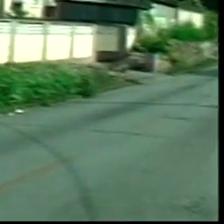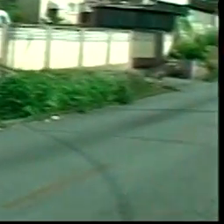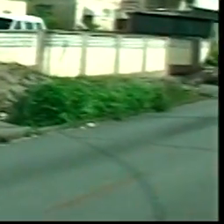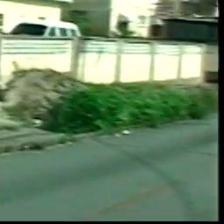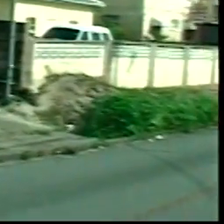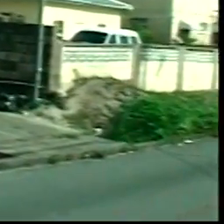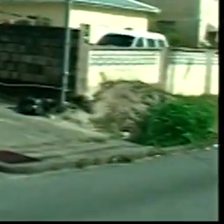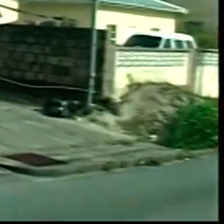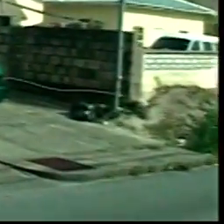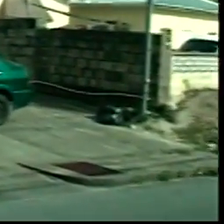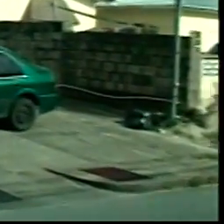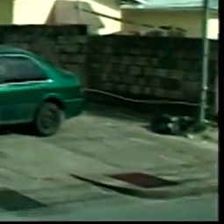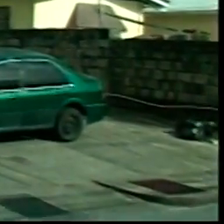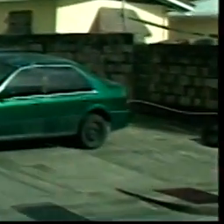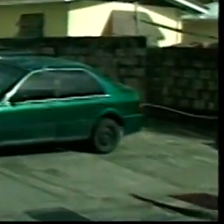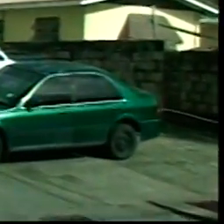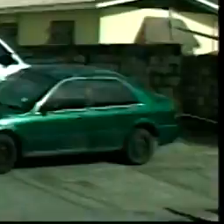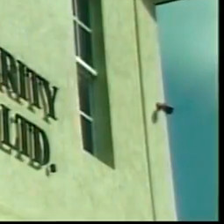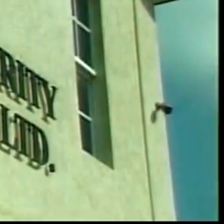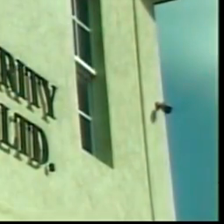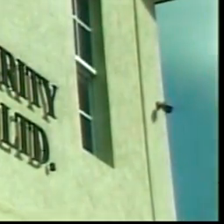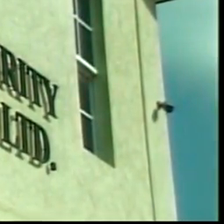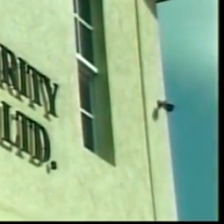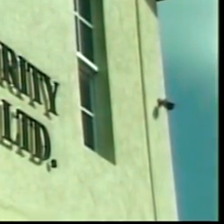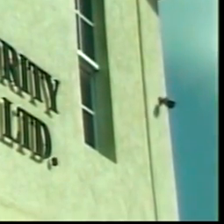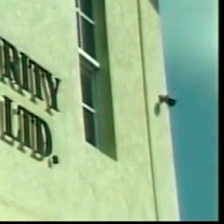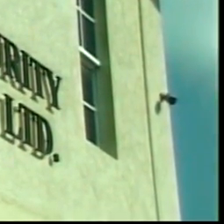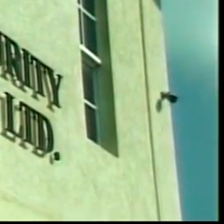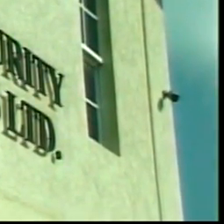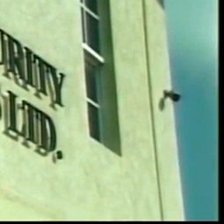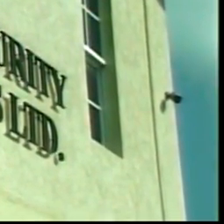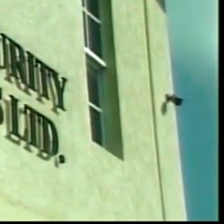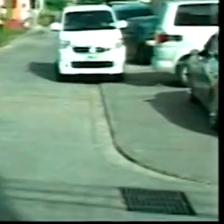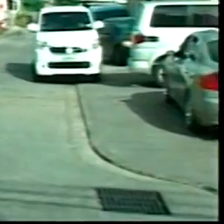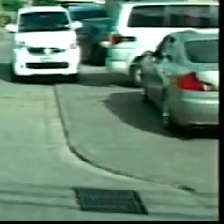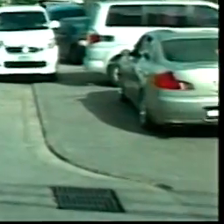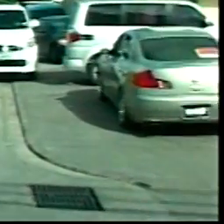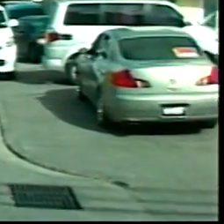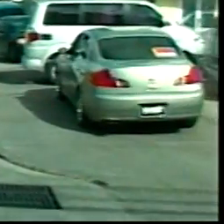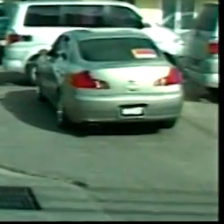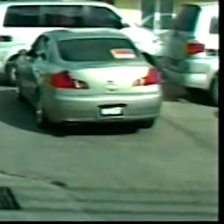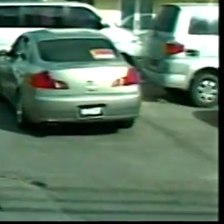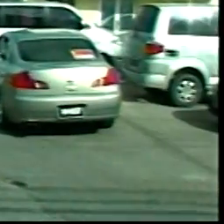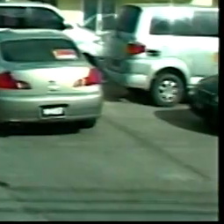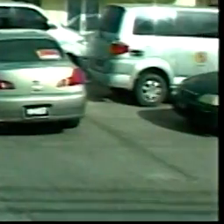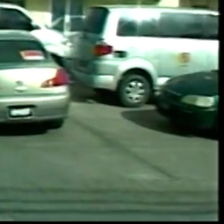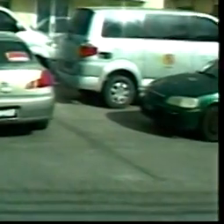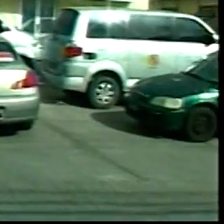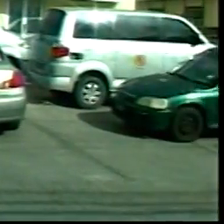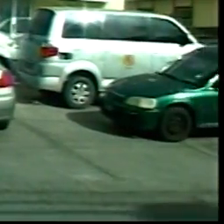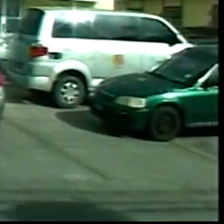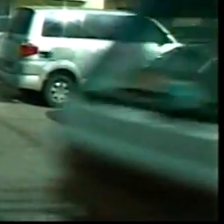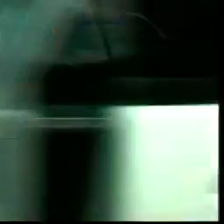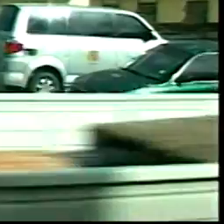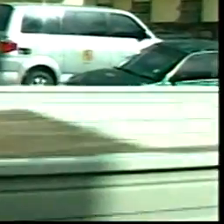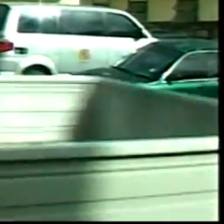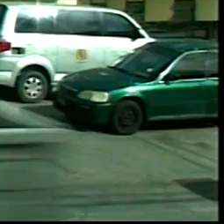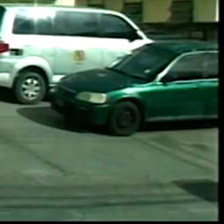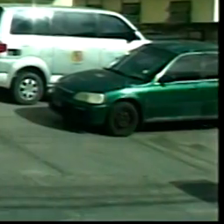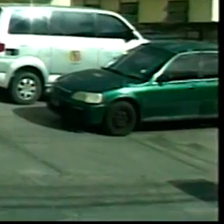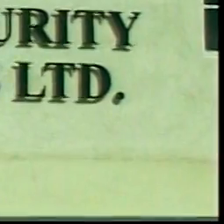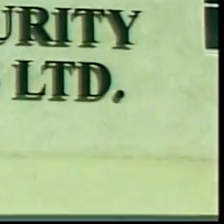reported injuries. While he did not confirm that guns were among the items stolen, a source close to the company has told CBC